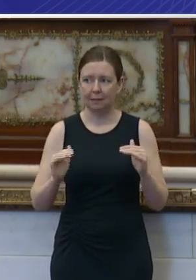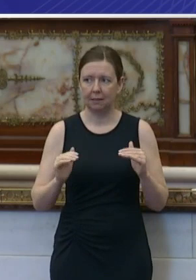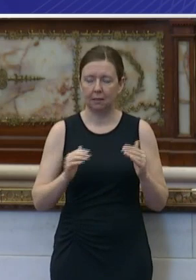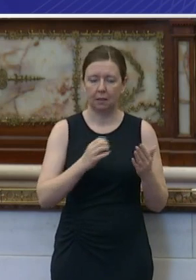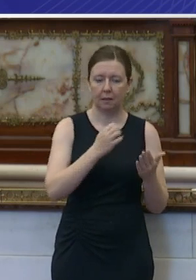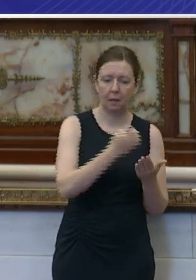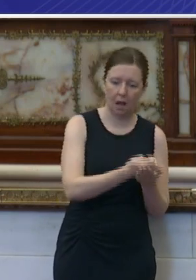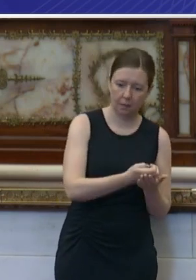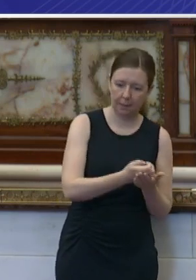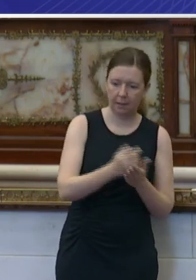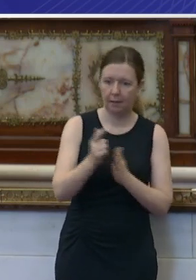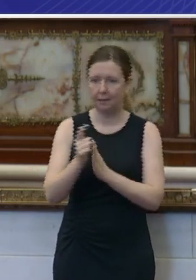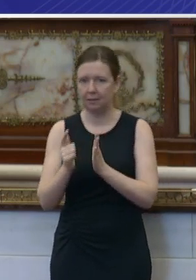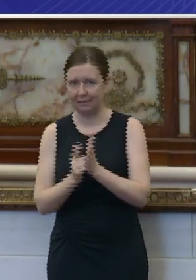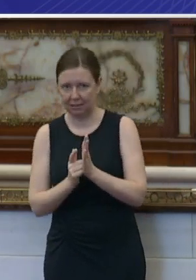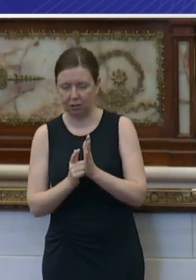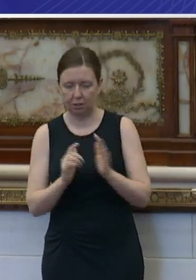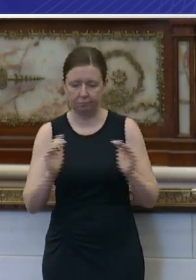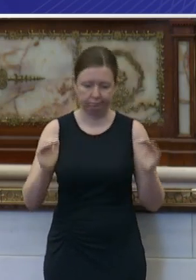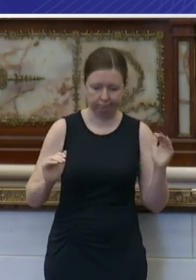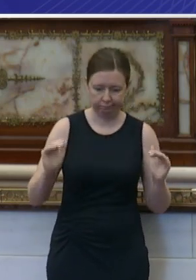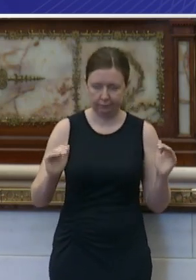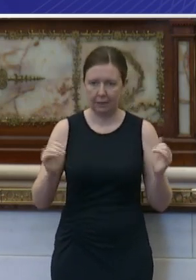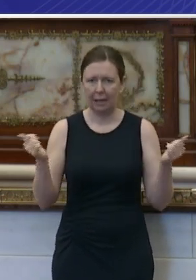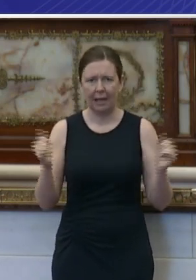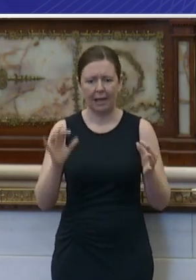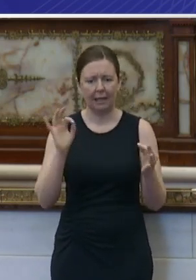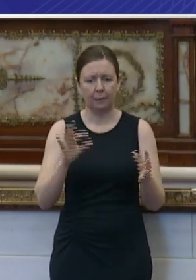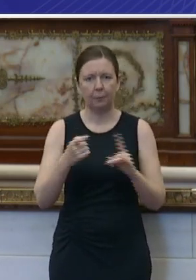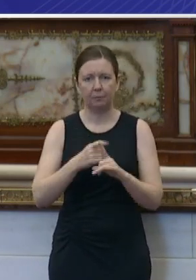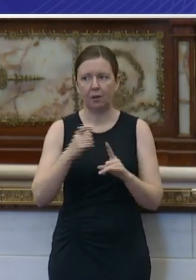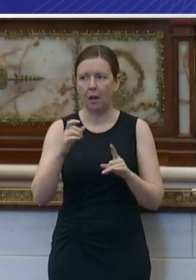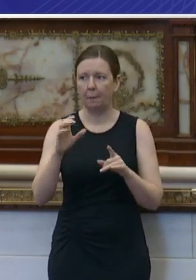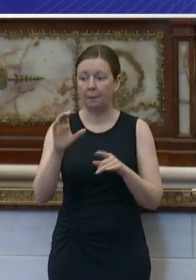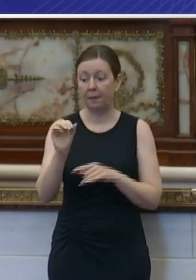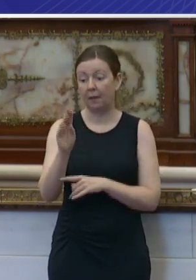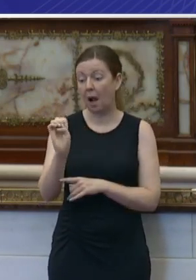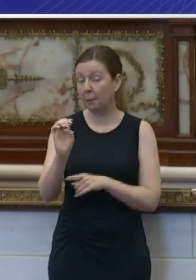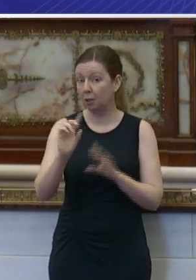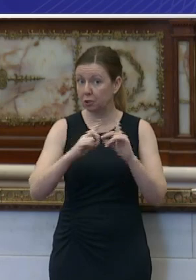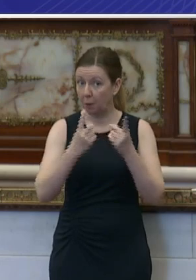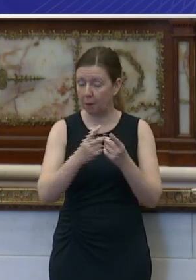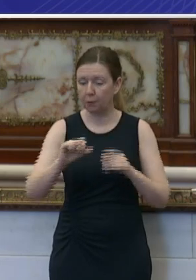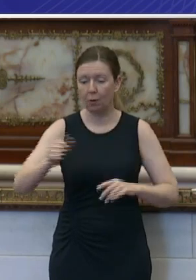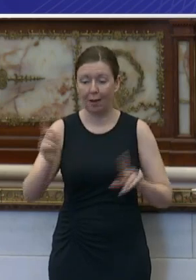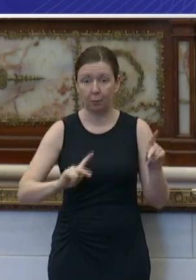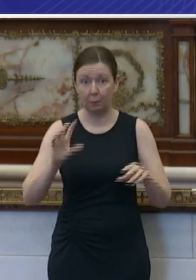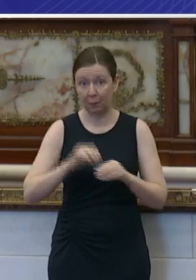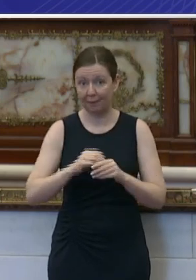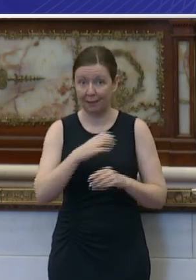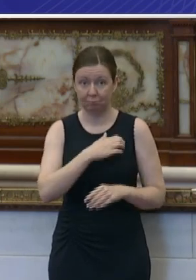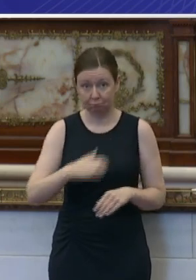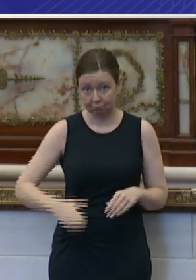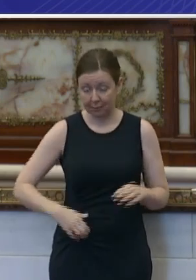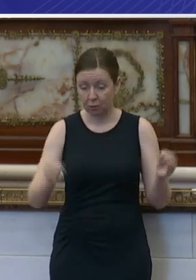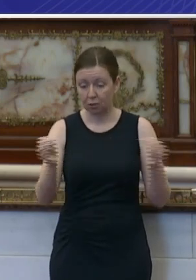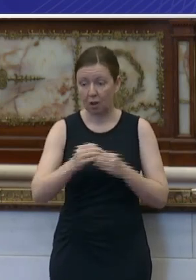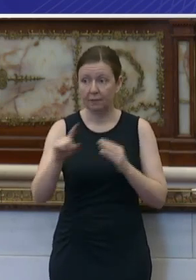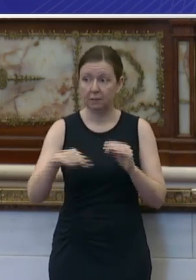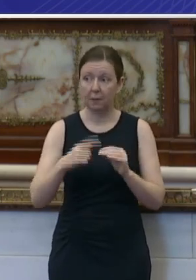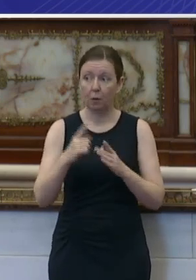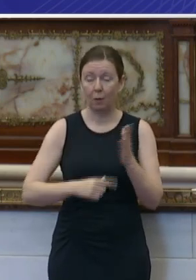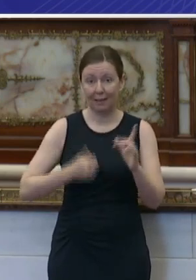economy and the legislation. Has there been any input from the Commerce Department or other entities within the administration regarding